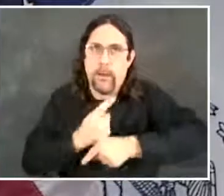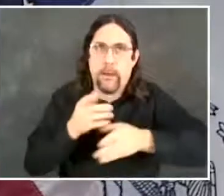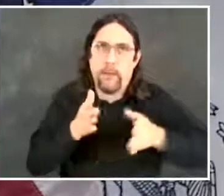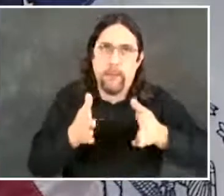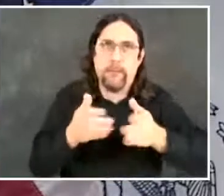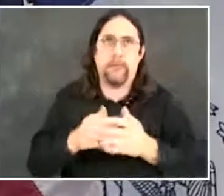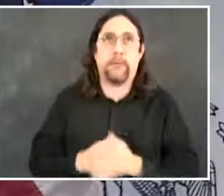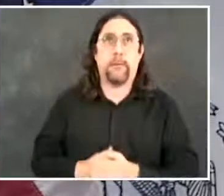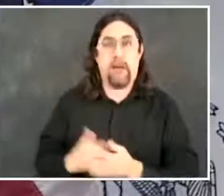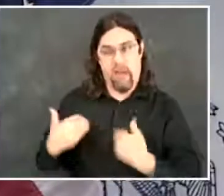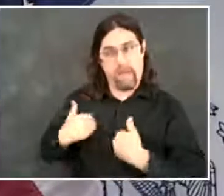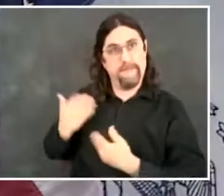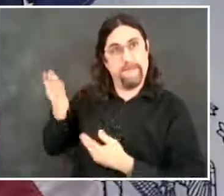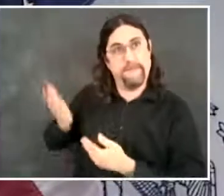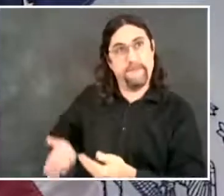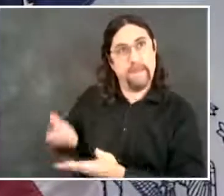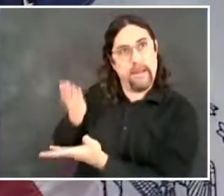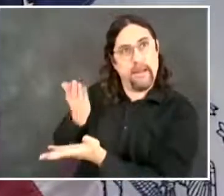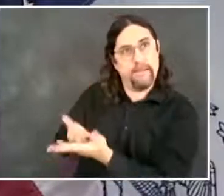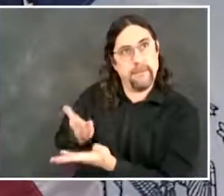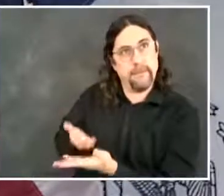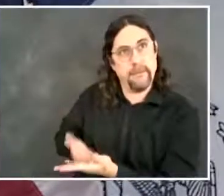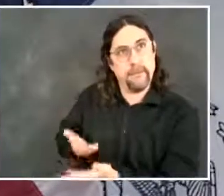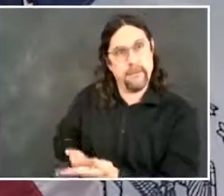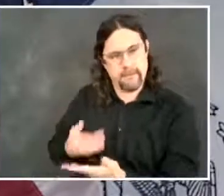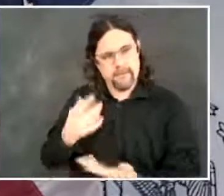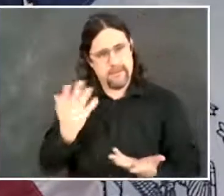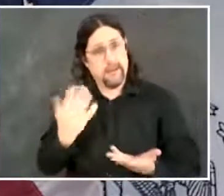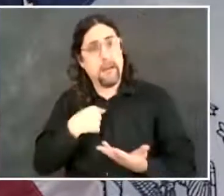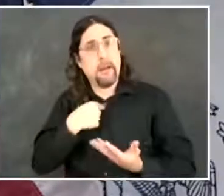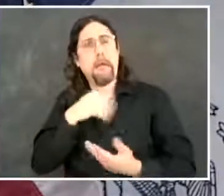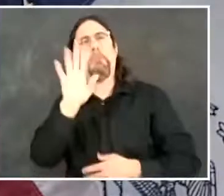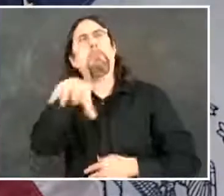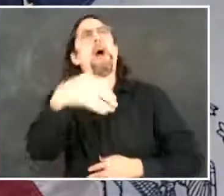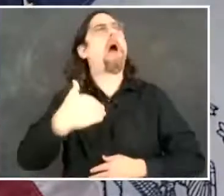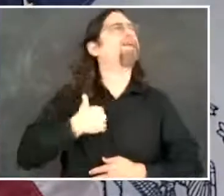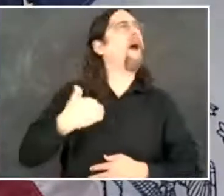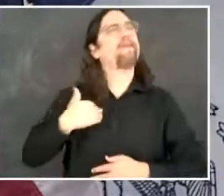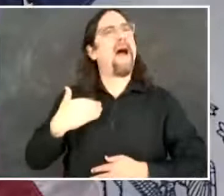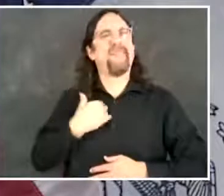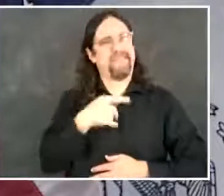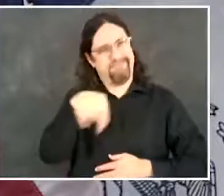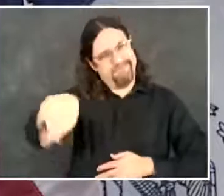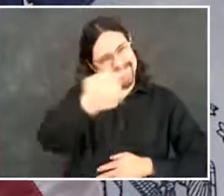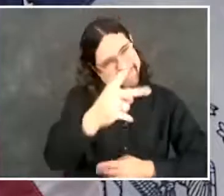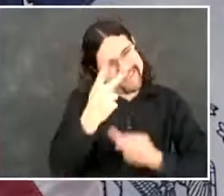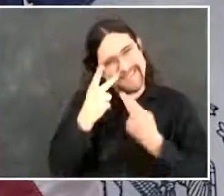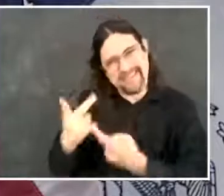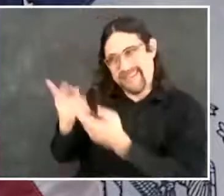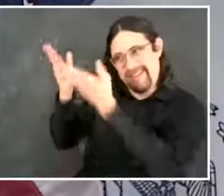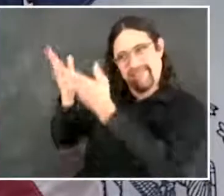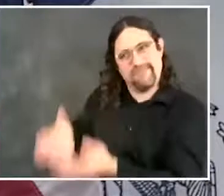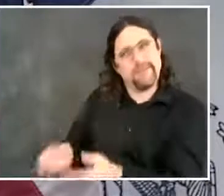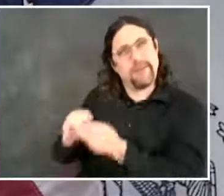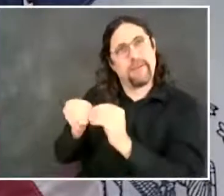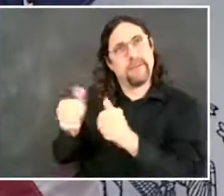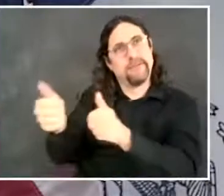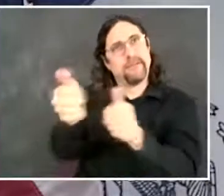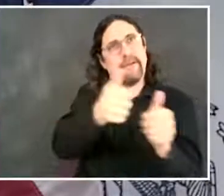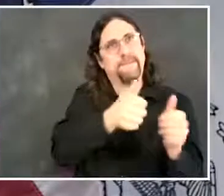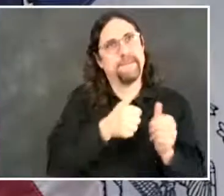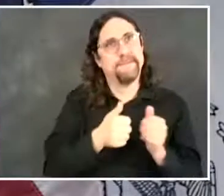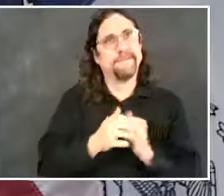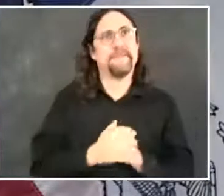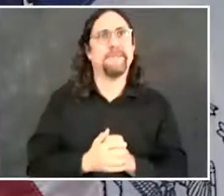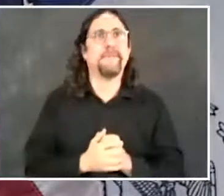that kind of really dangerous, big kind of boomerang effect that I think happens if there's a decision to open up before